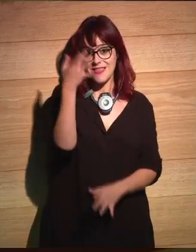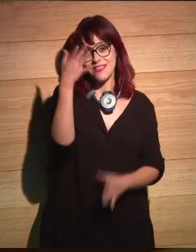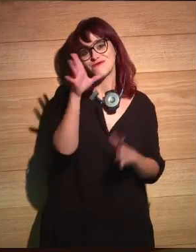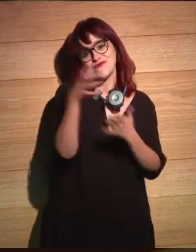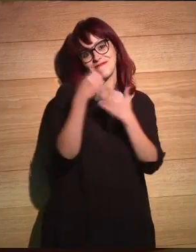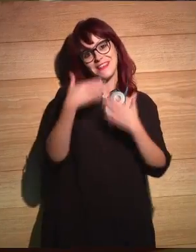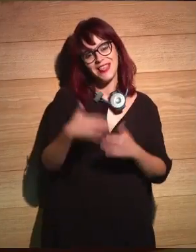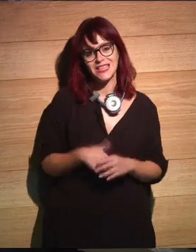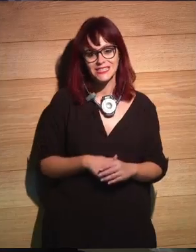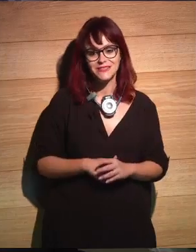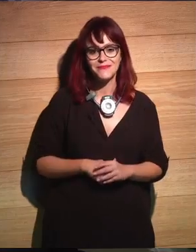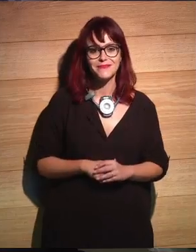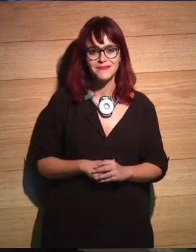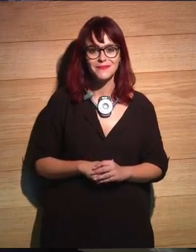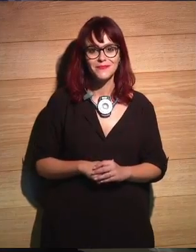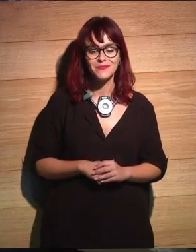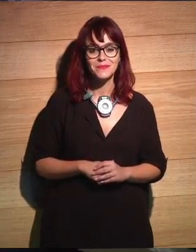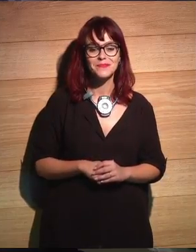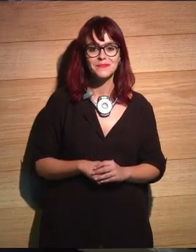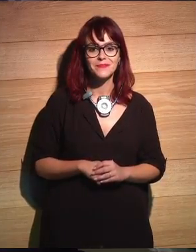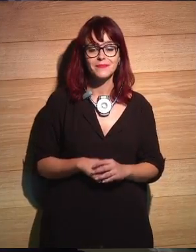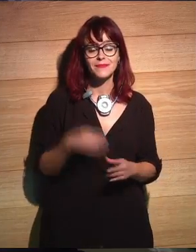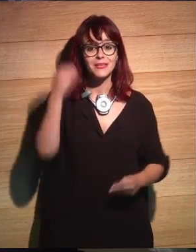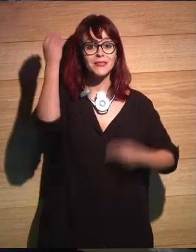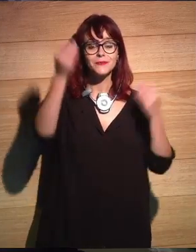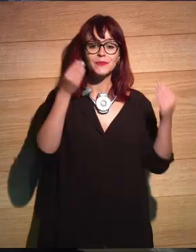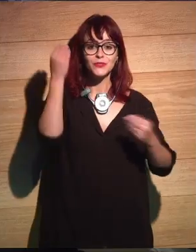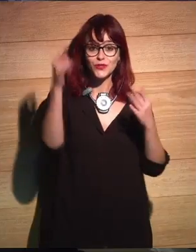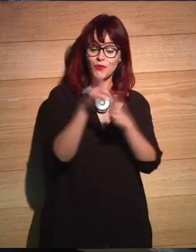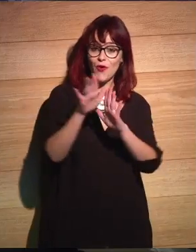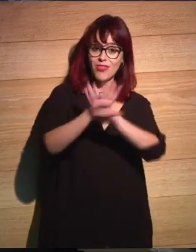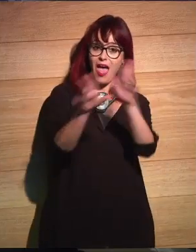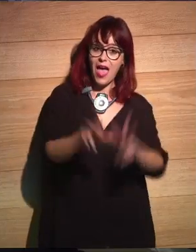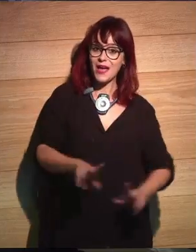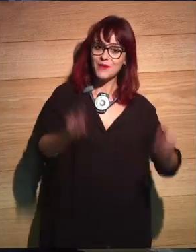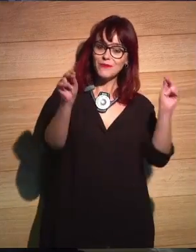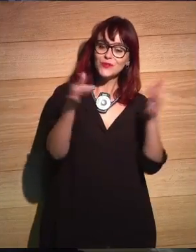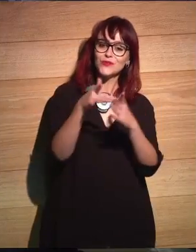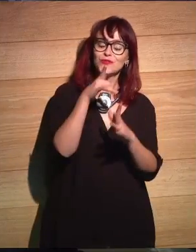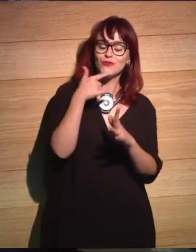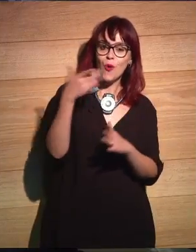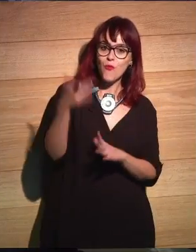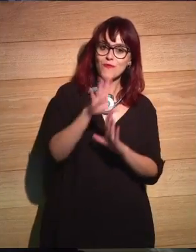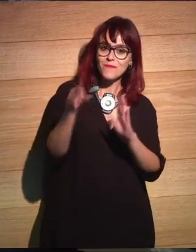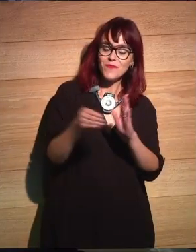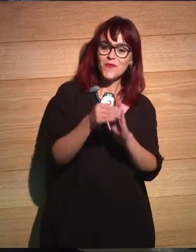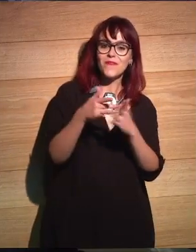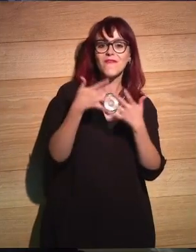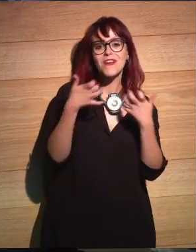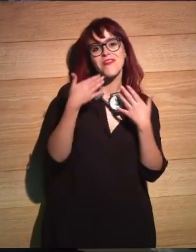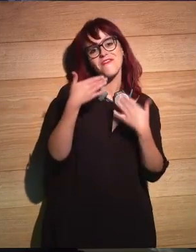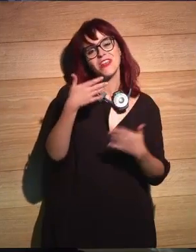about just linking together all the ideas. Thank you. Okay, we shall close with